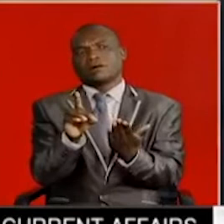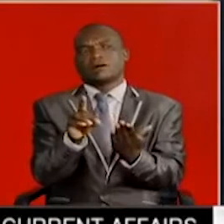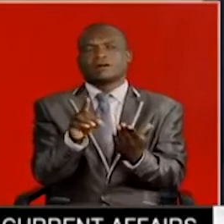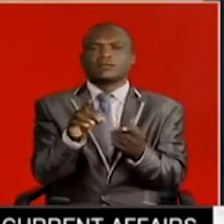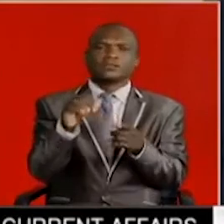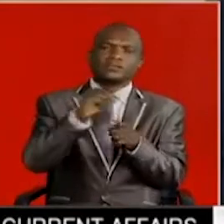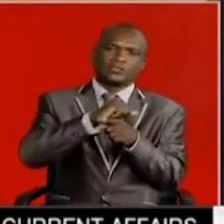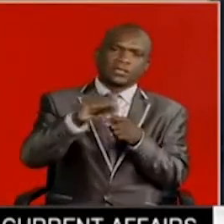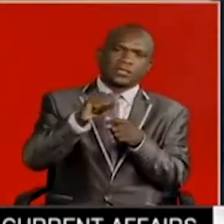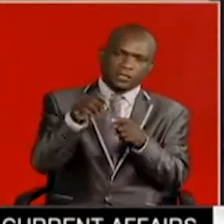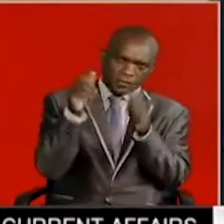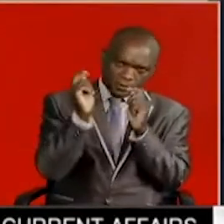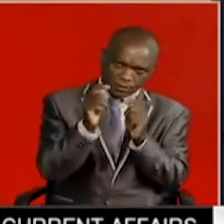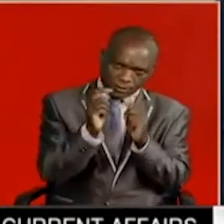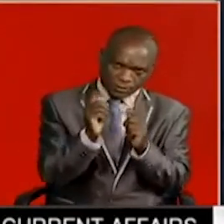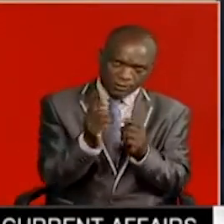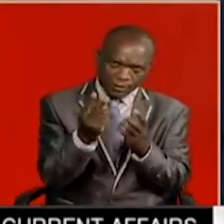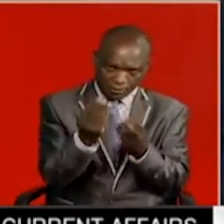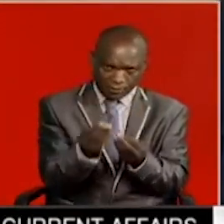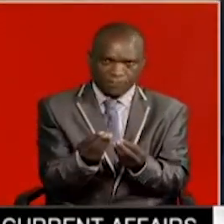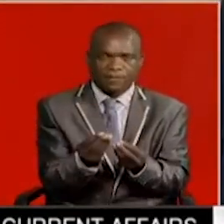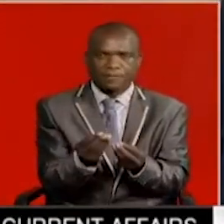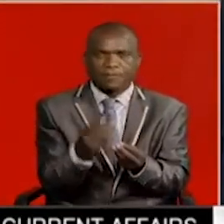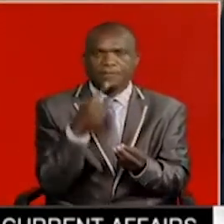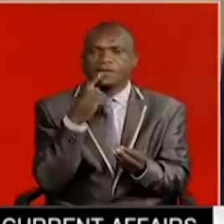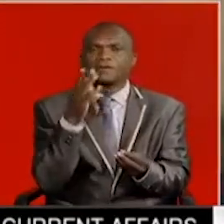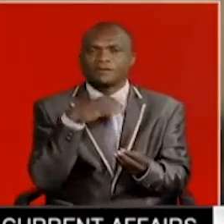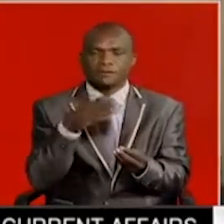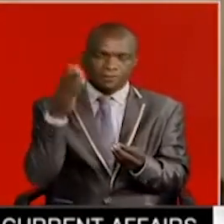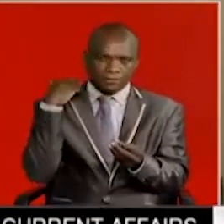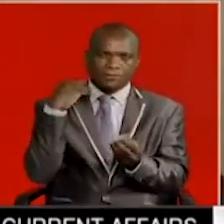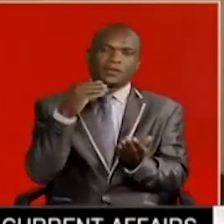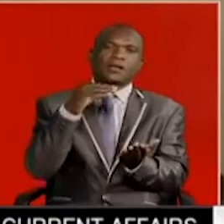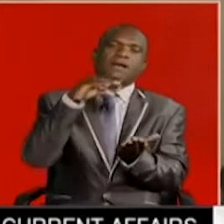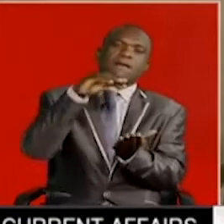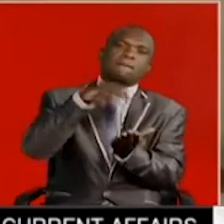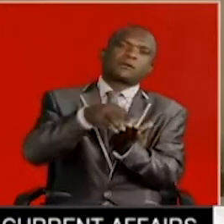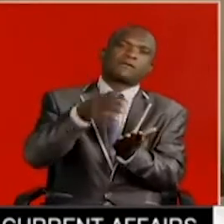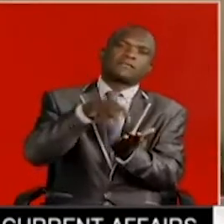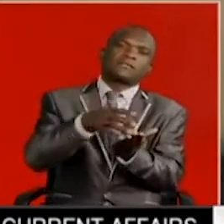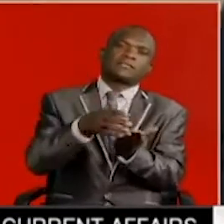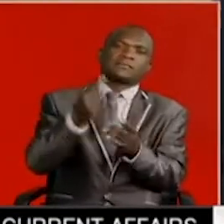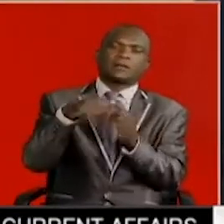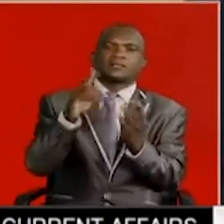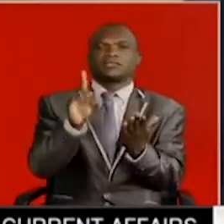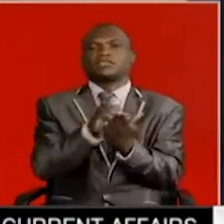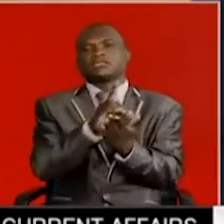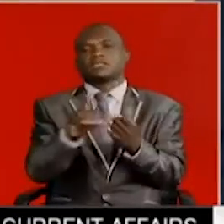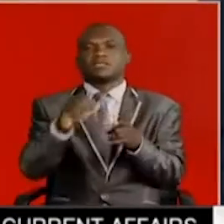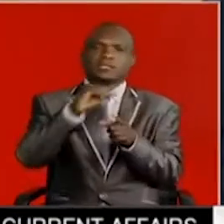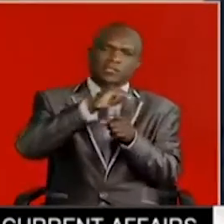trainers, which I already mentioned before. Provincial and district trainers will in